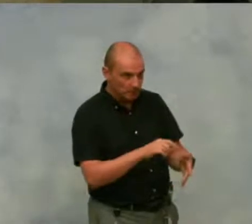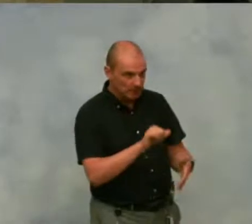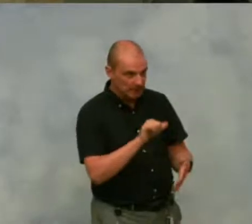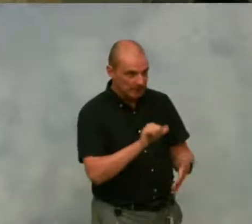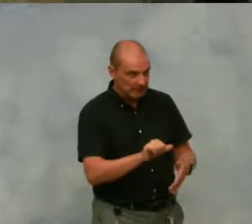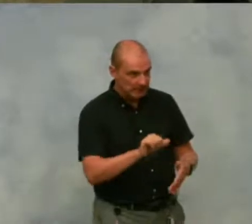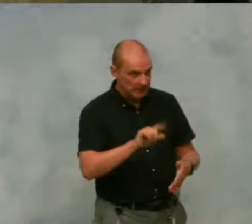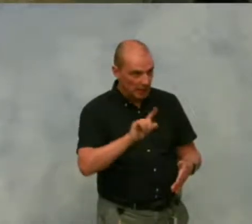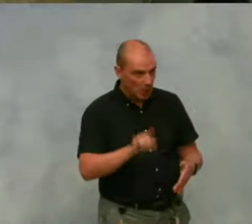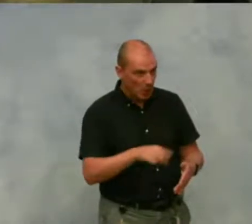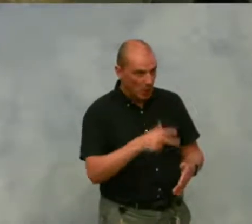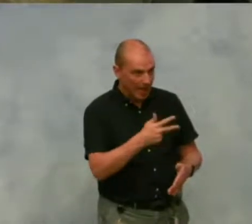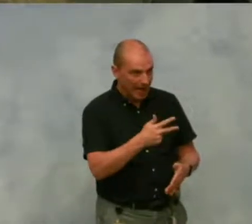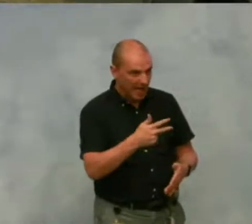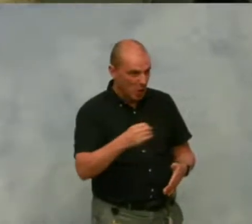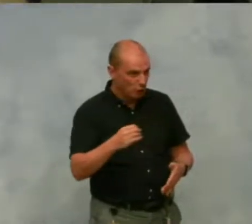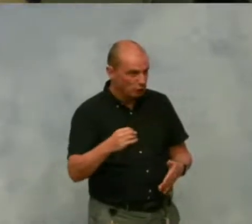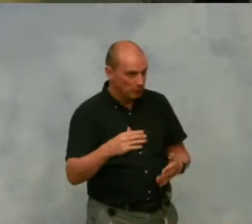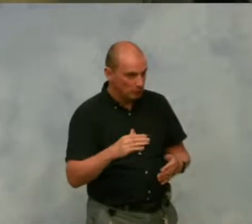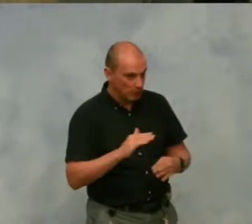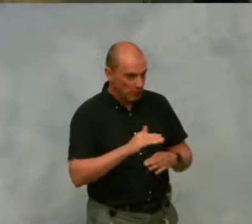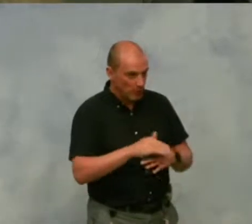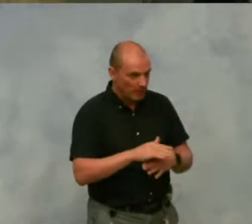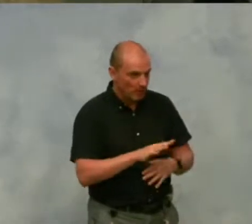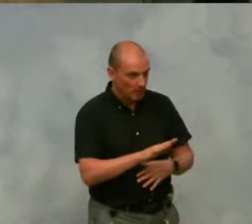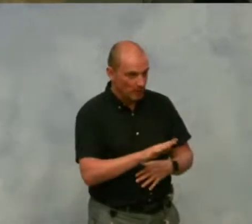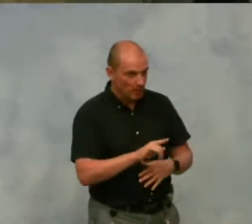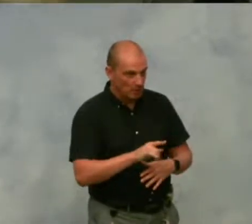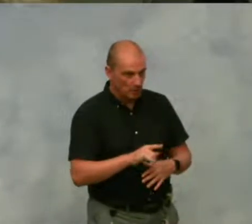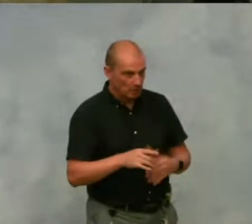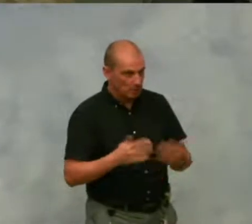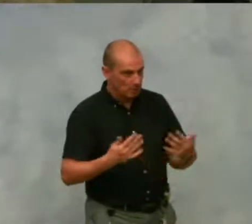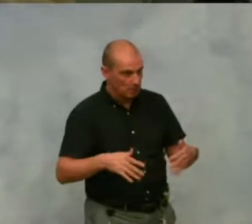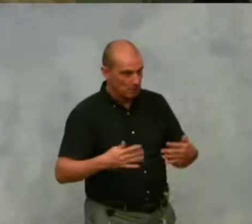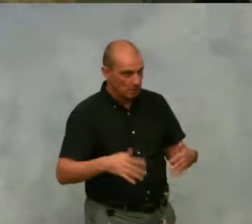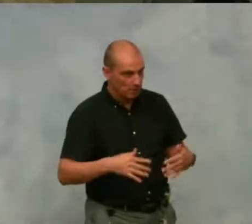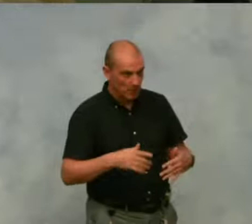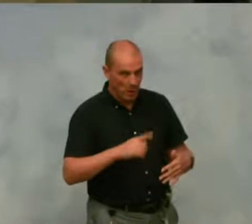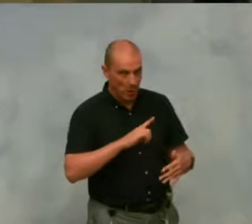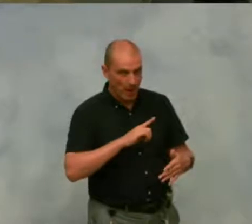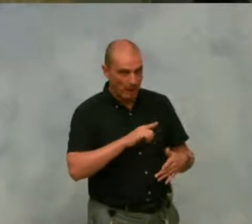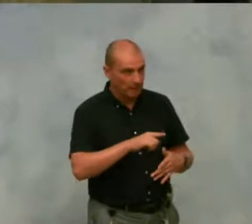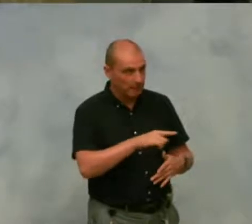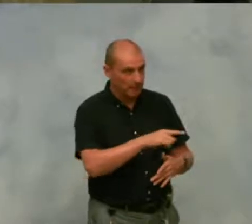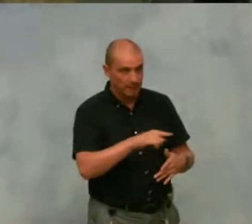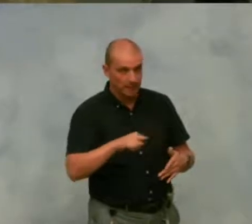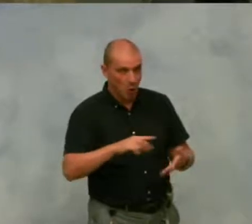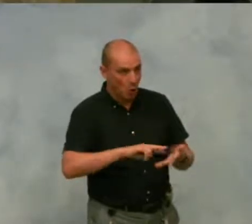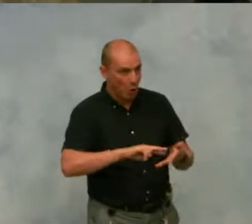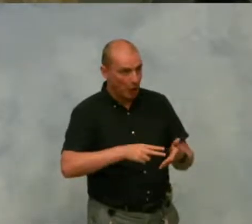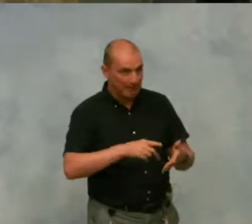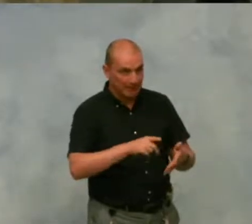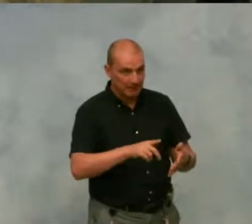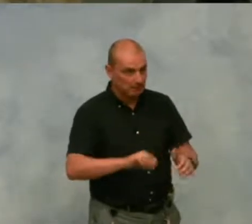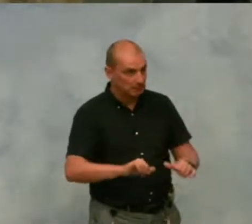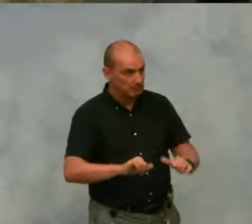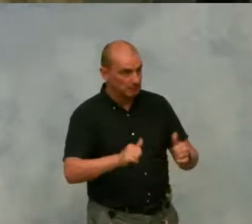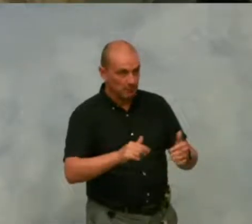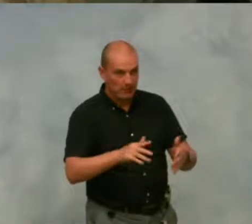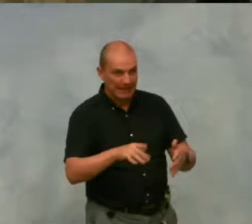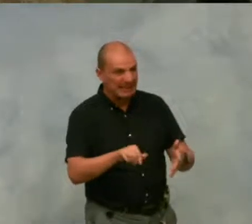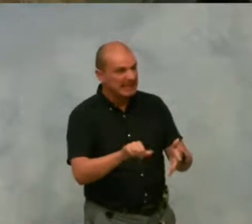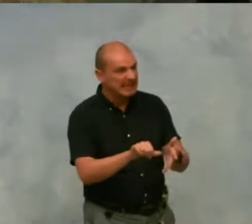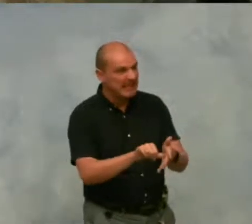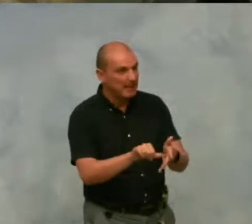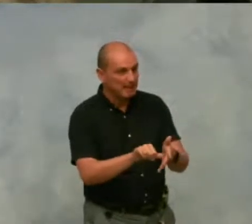6,800 odd is excellent, because I know that every organisation's got exactly the same problem. They've got a lot